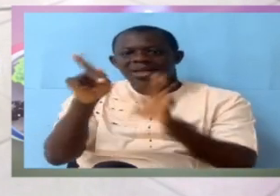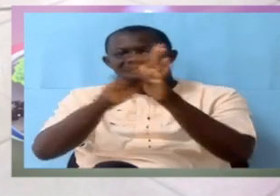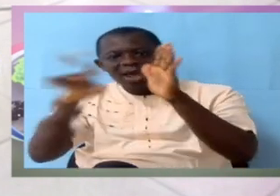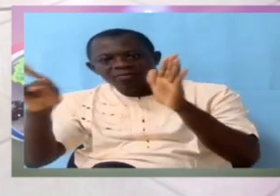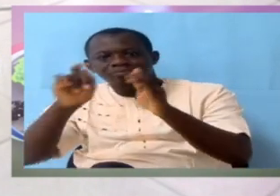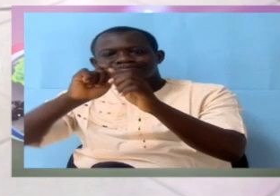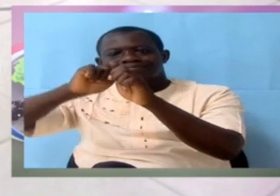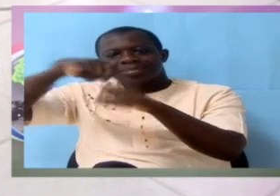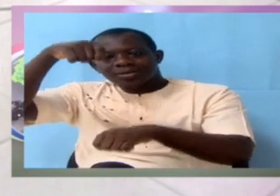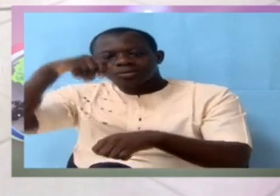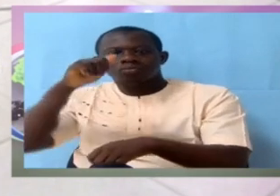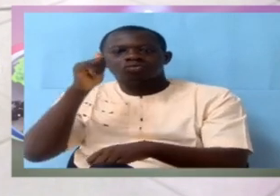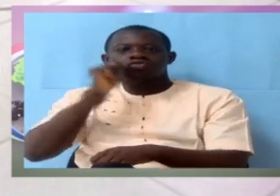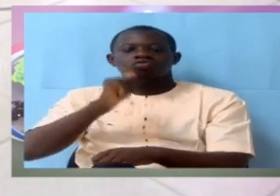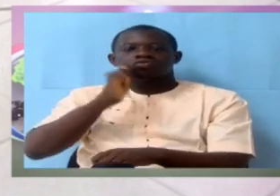drink.